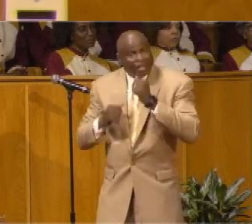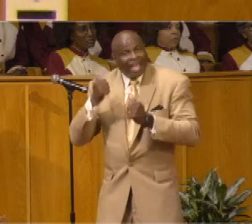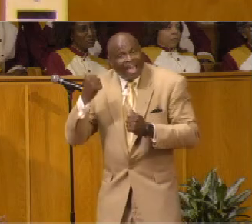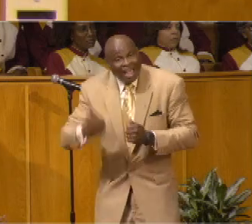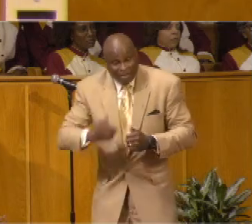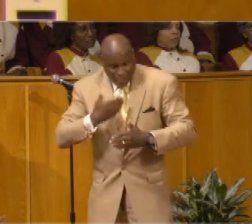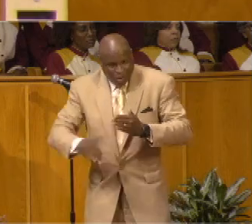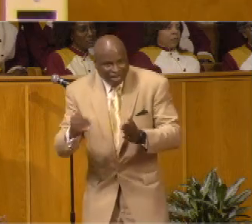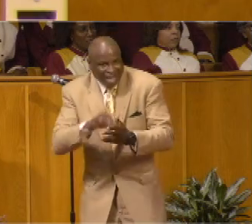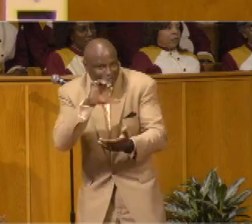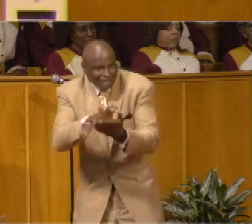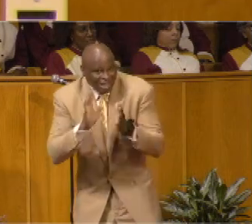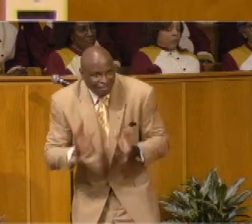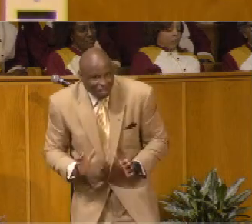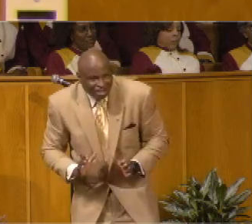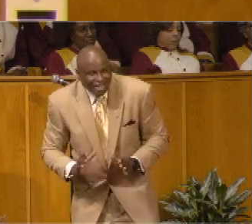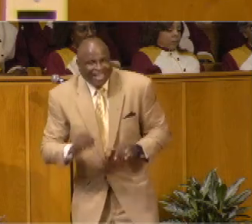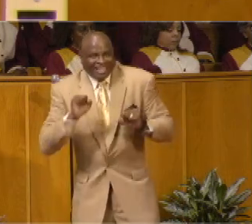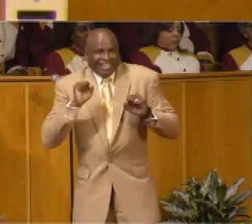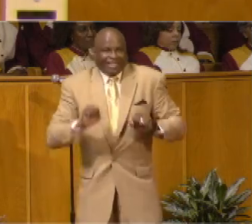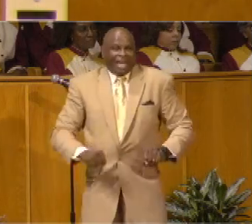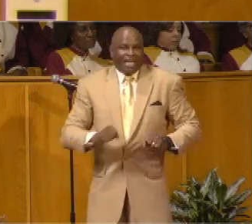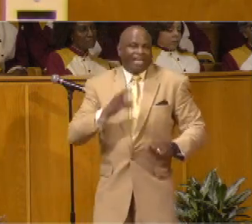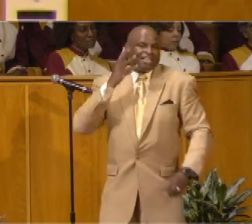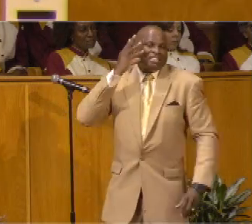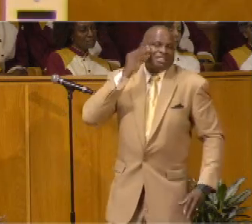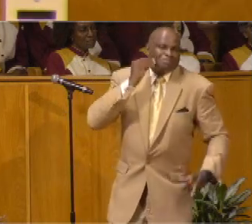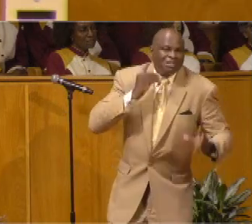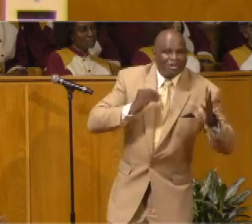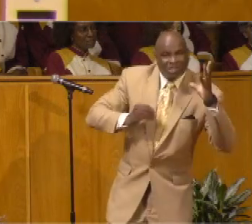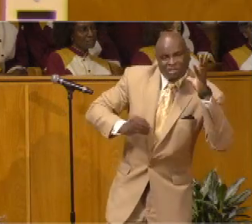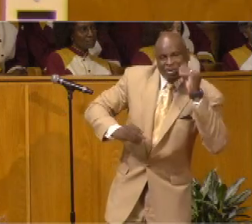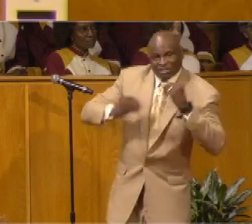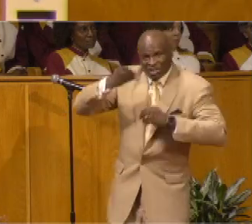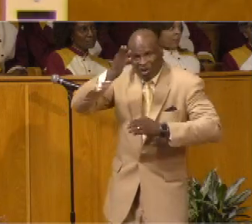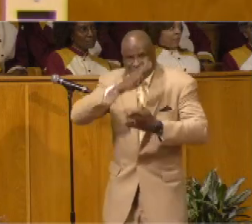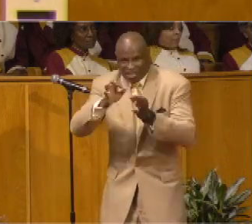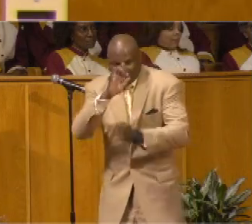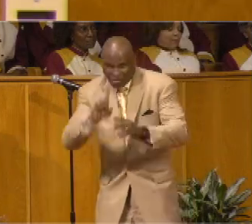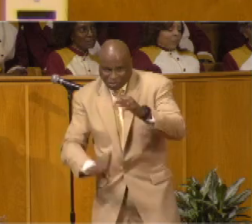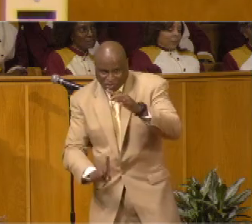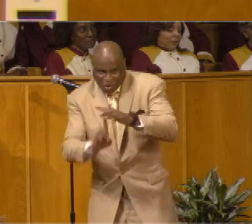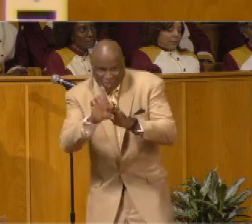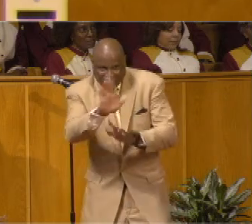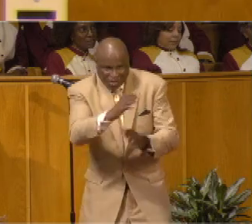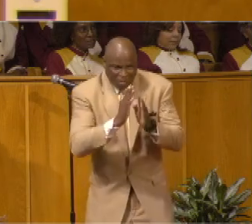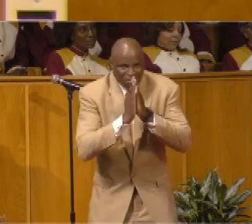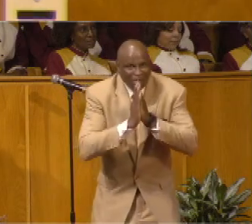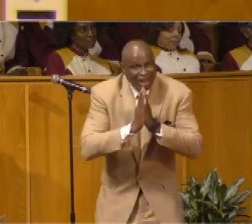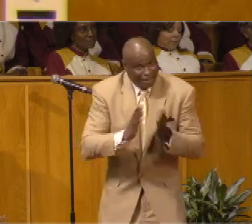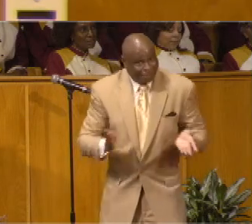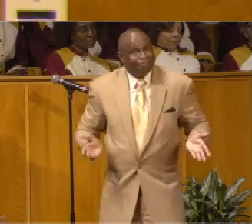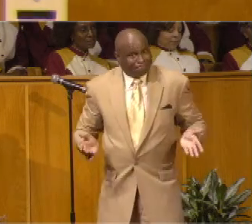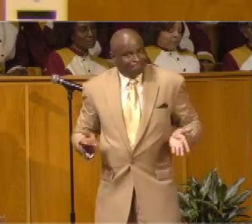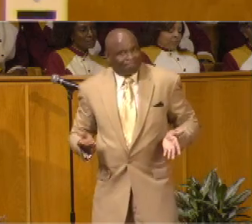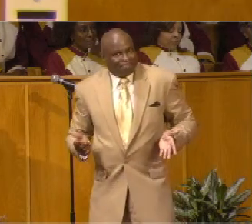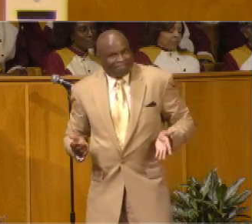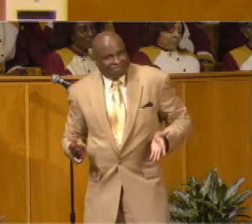Every born-again believer can experience the intercessing of the Holy Spirit in our time of prayer.